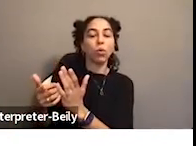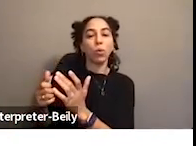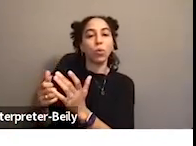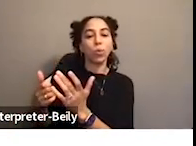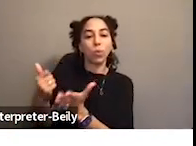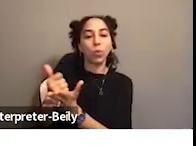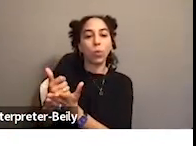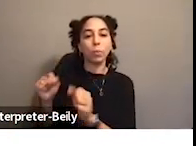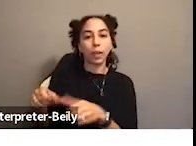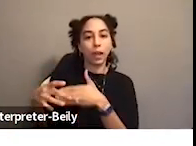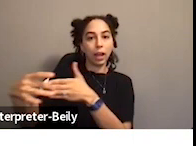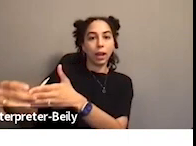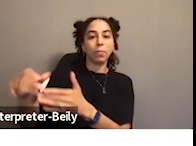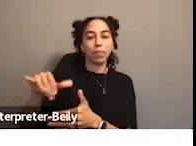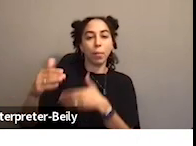that process.